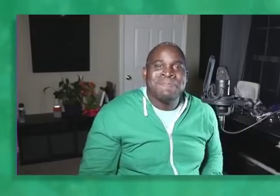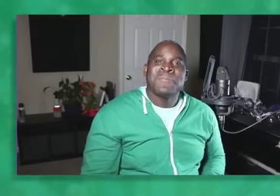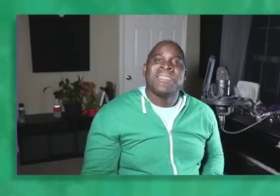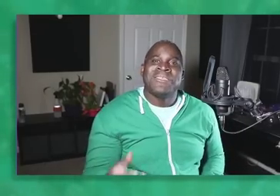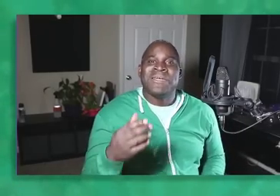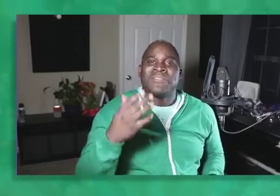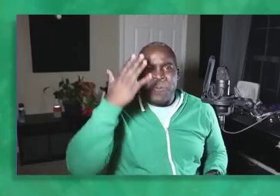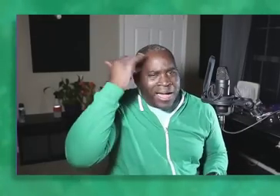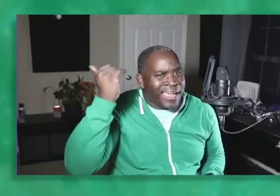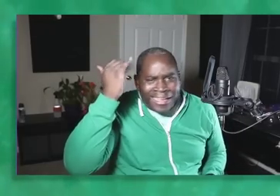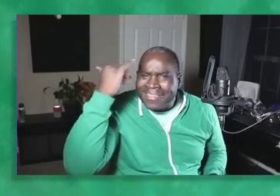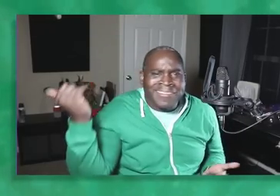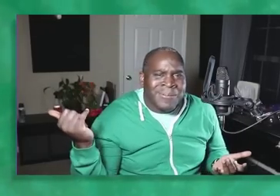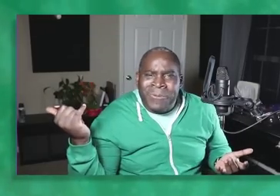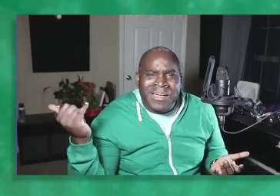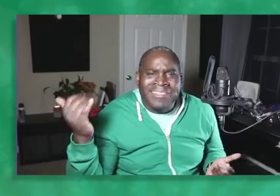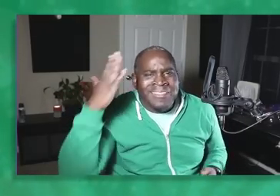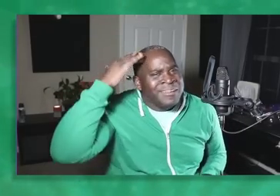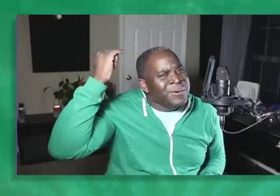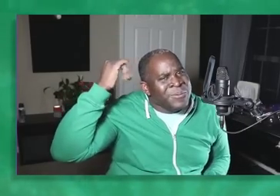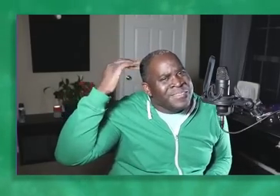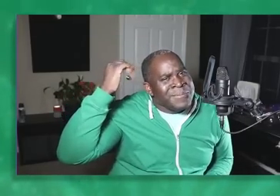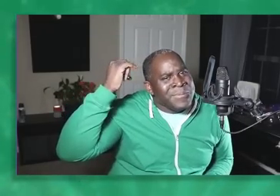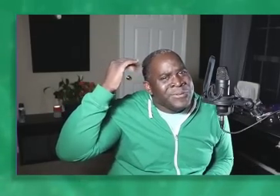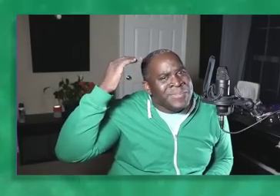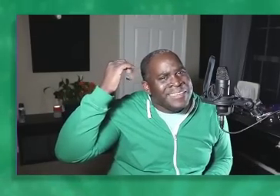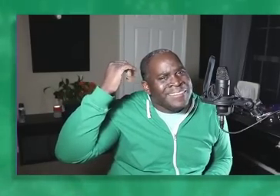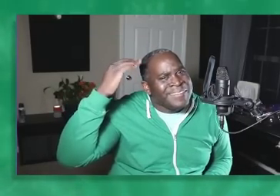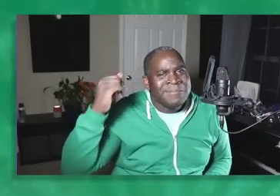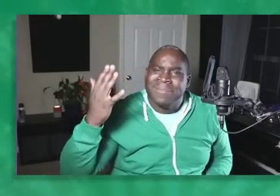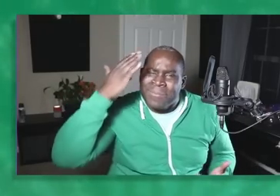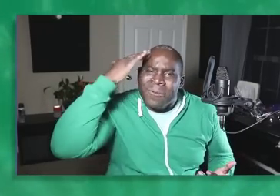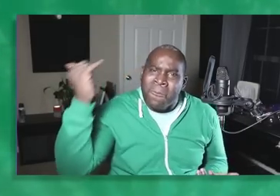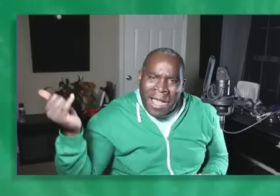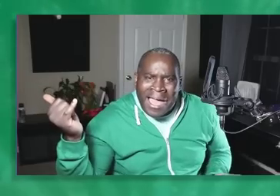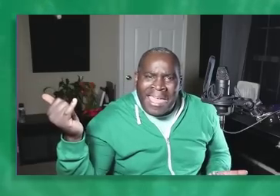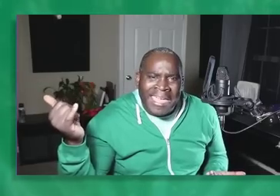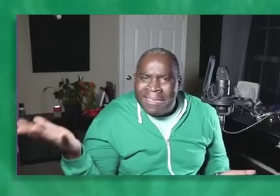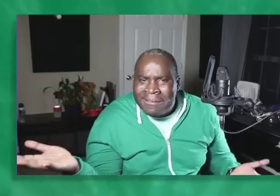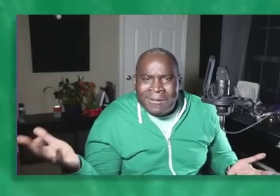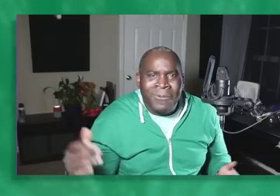What? You got the whys. What? Some people do this, but